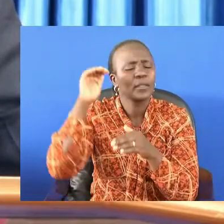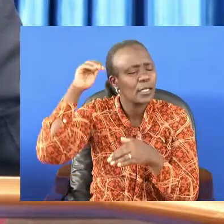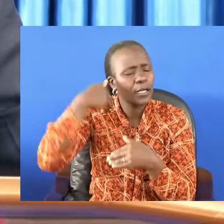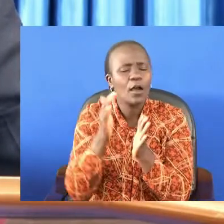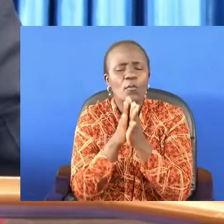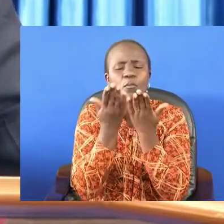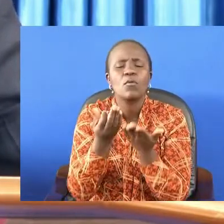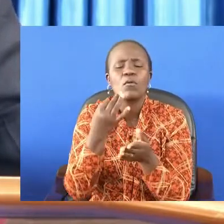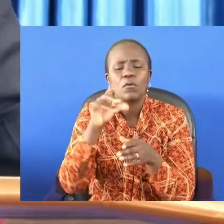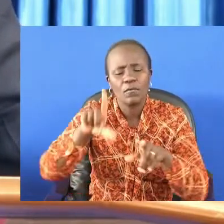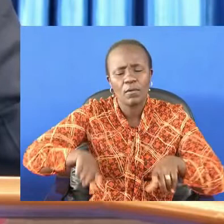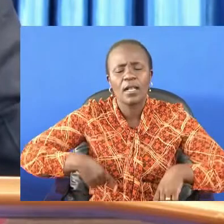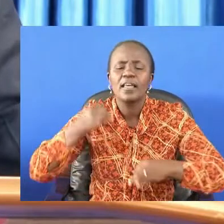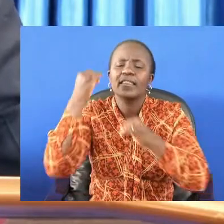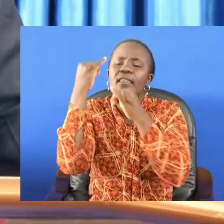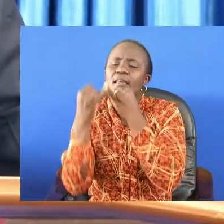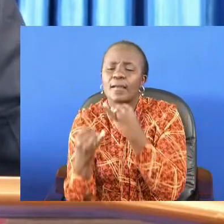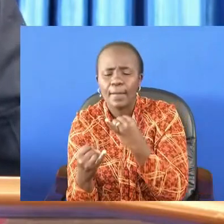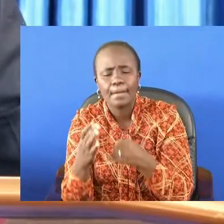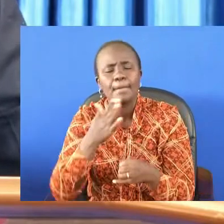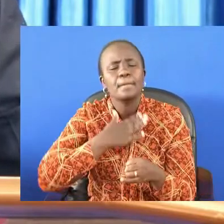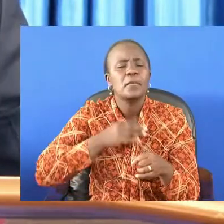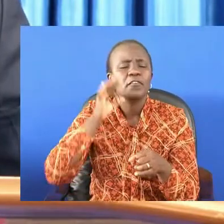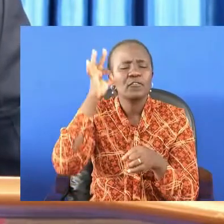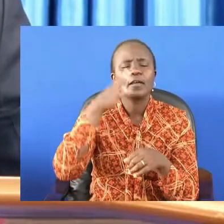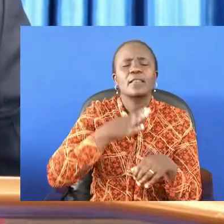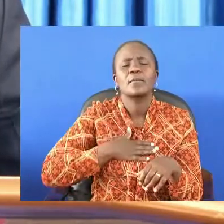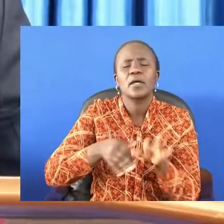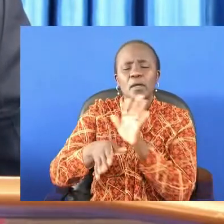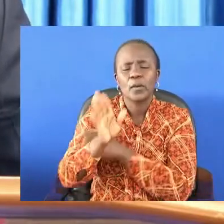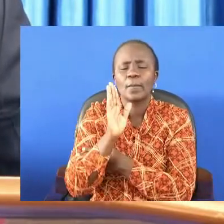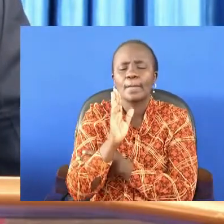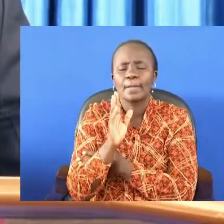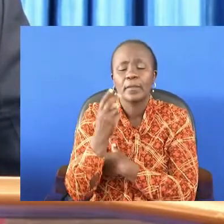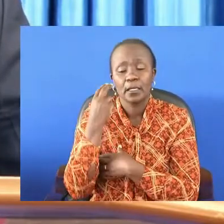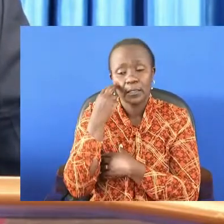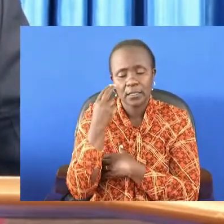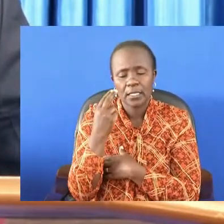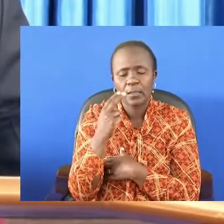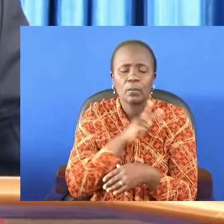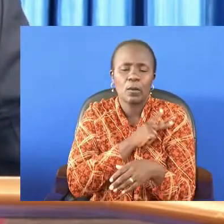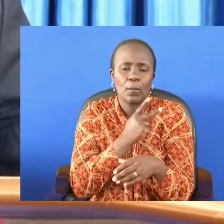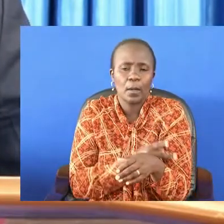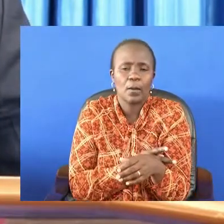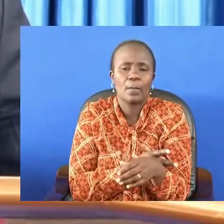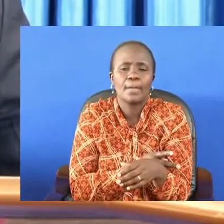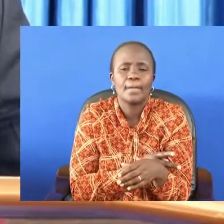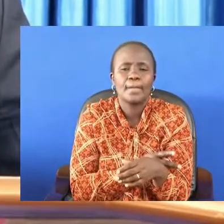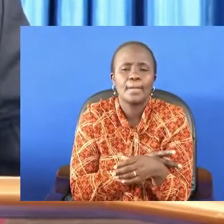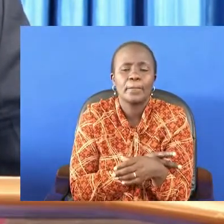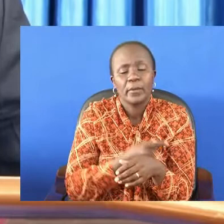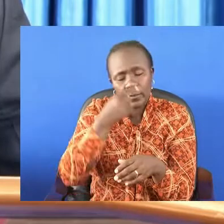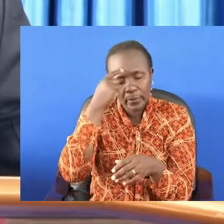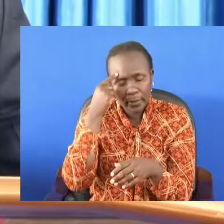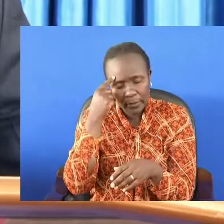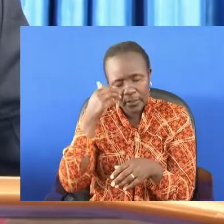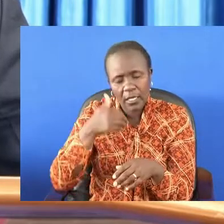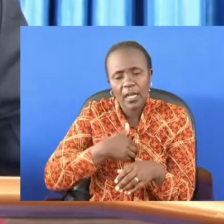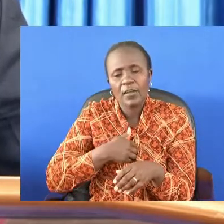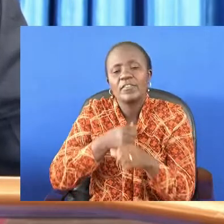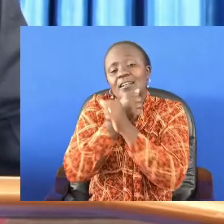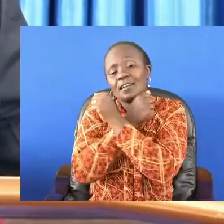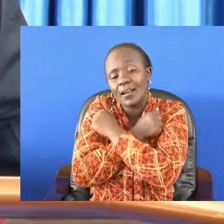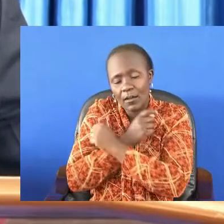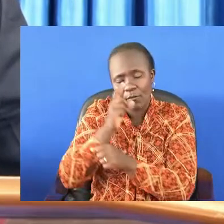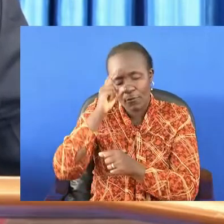Life, so that eventually, my Father and my God, we may see your power because of having